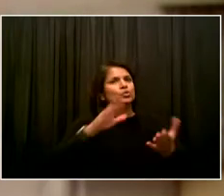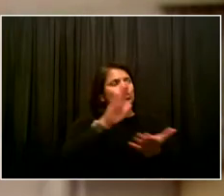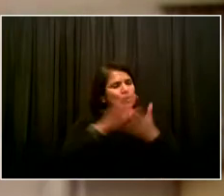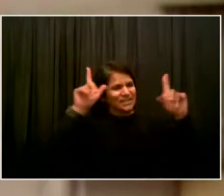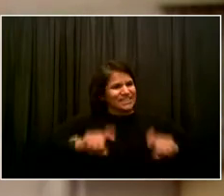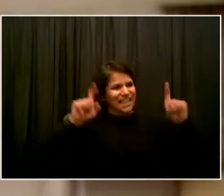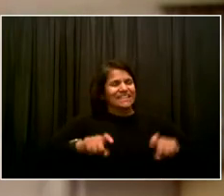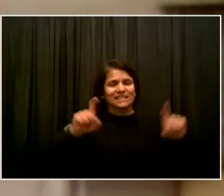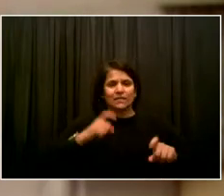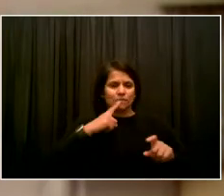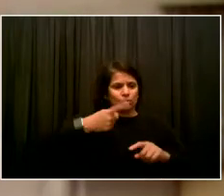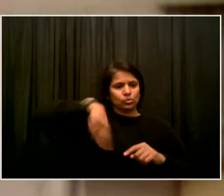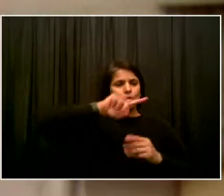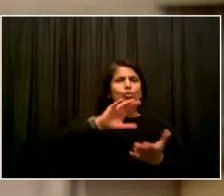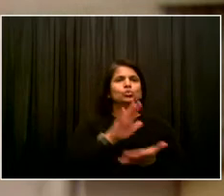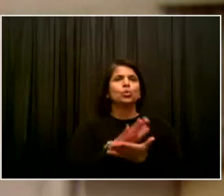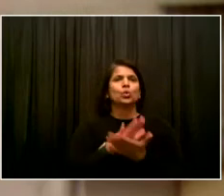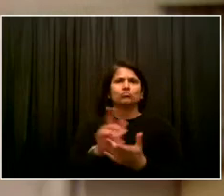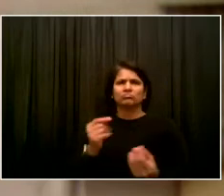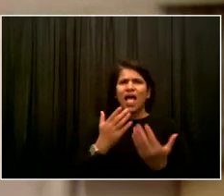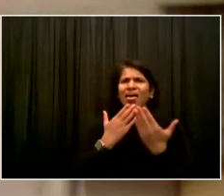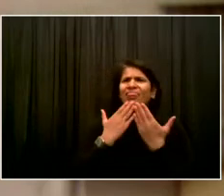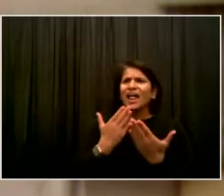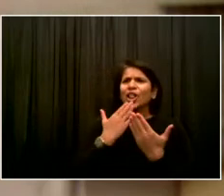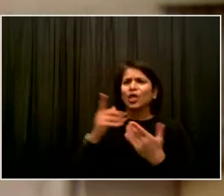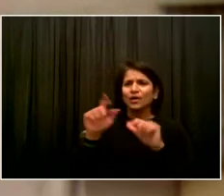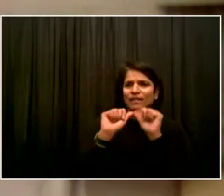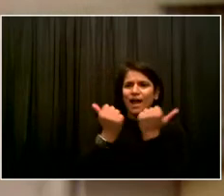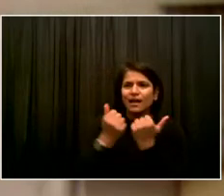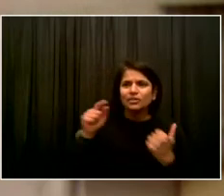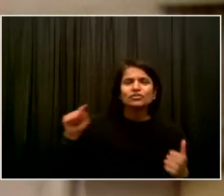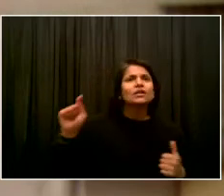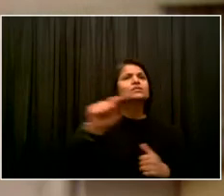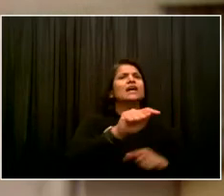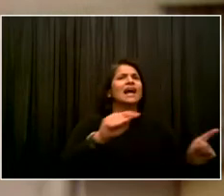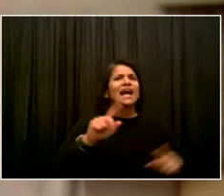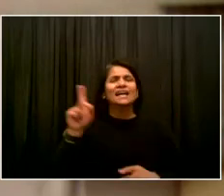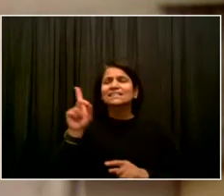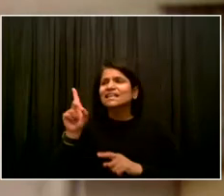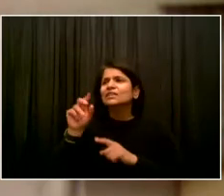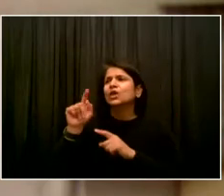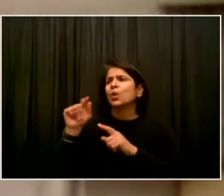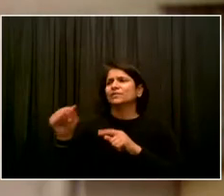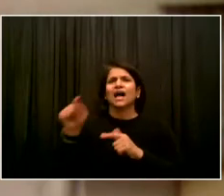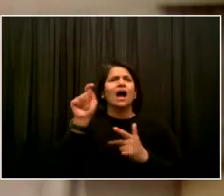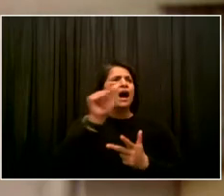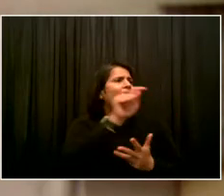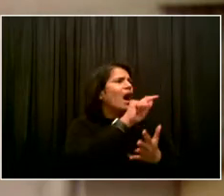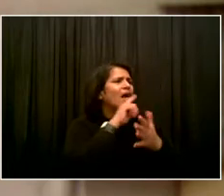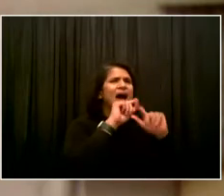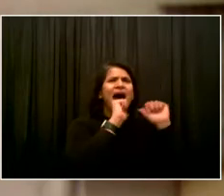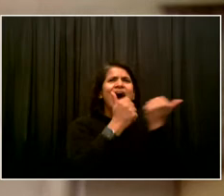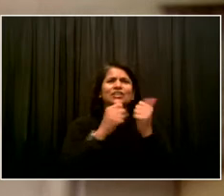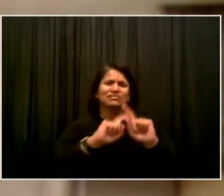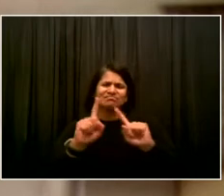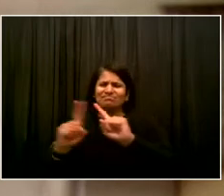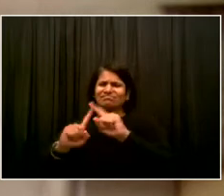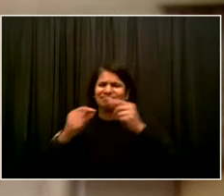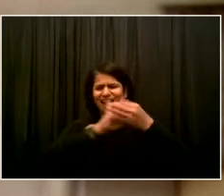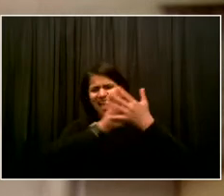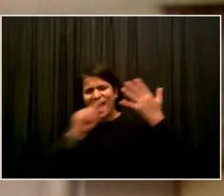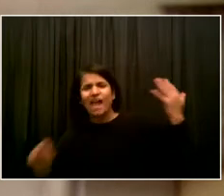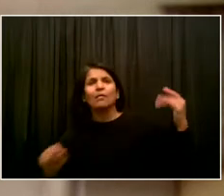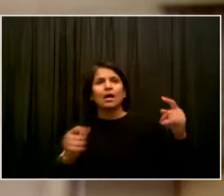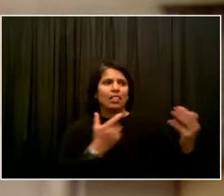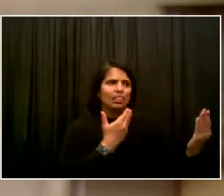and commissioners of all sorts of agencies, General Services, the Thruway Canals. They are all being deployed in a